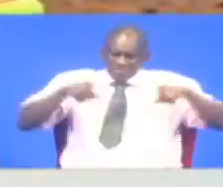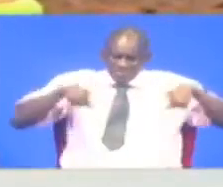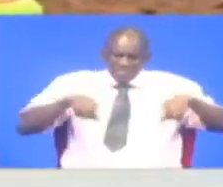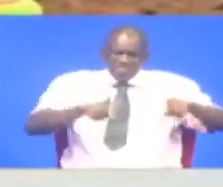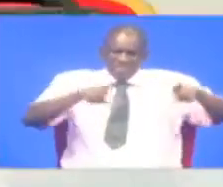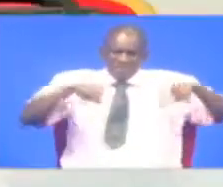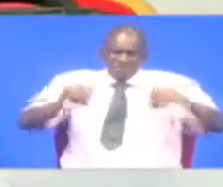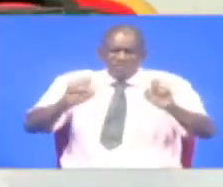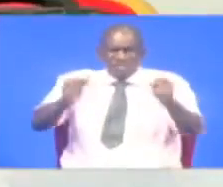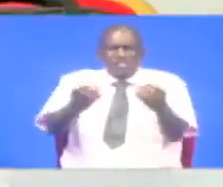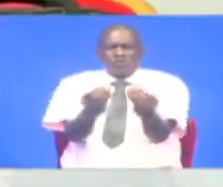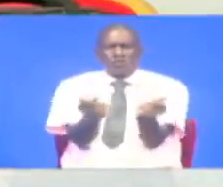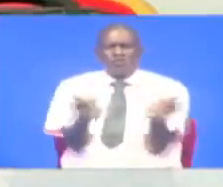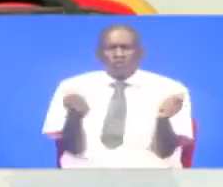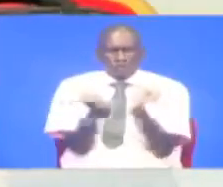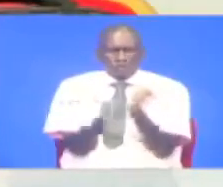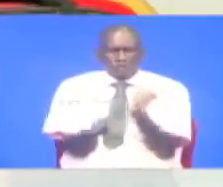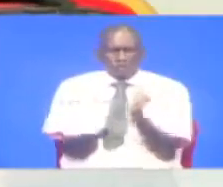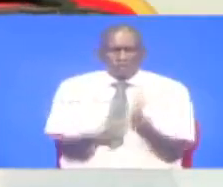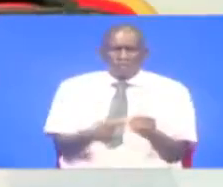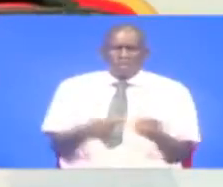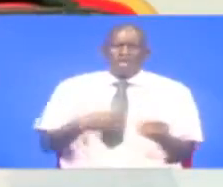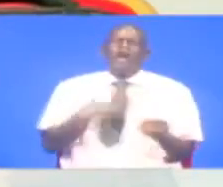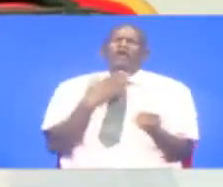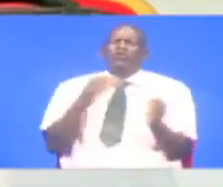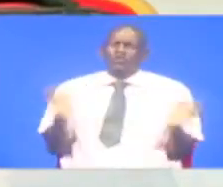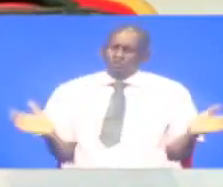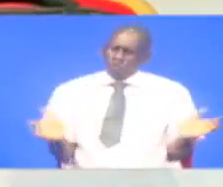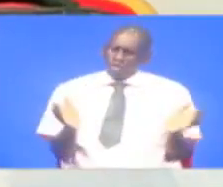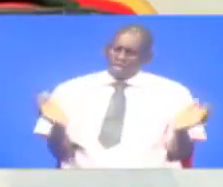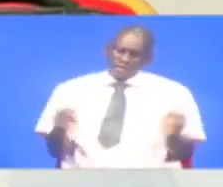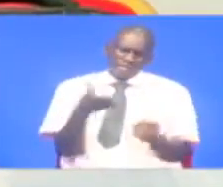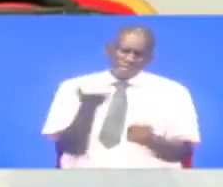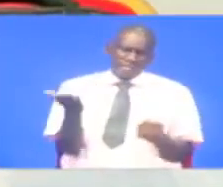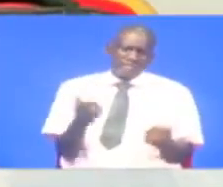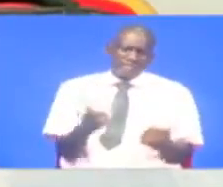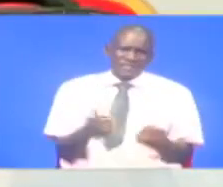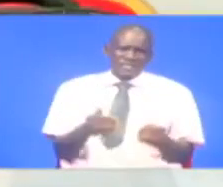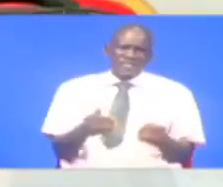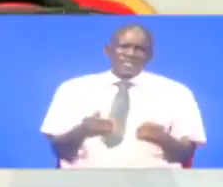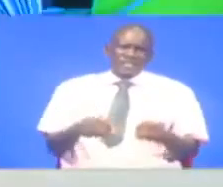wako na hiyo solution. So kwangu ni kuwapatia tu changamoto wa rise to the occasion.